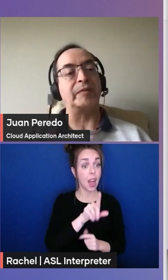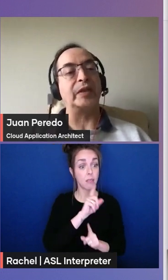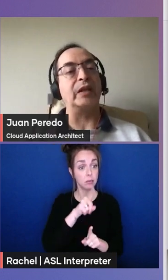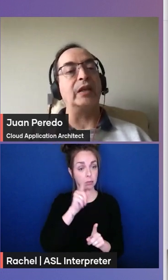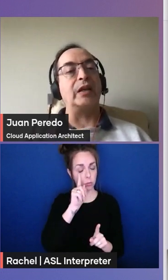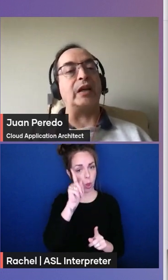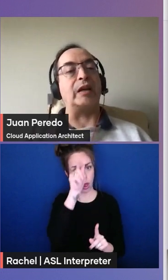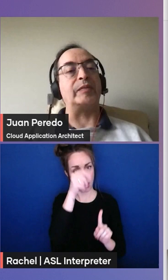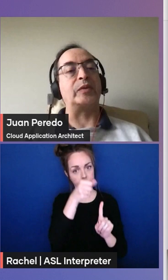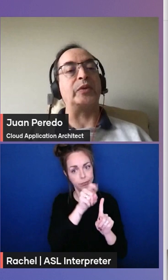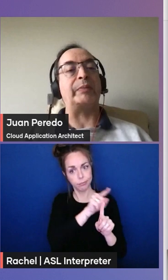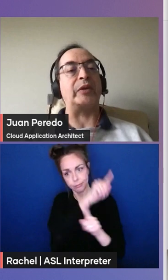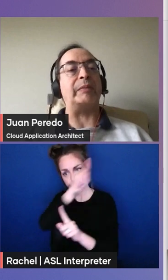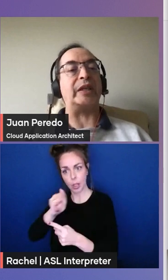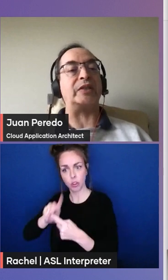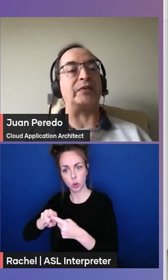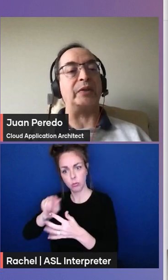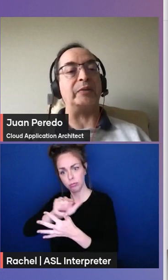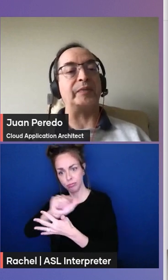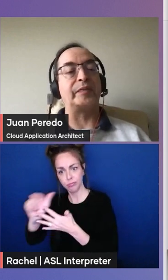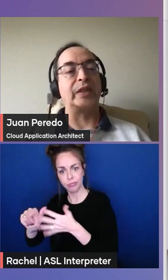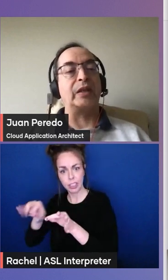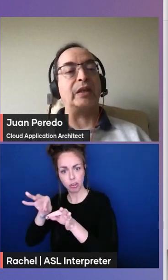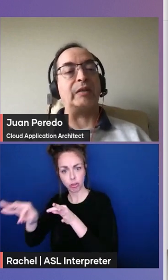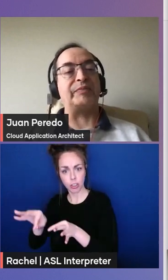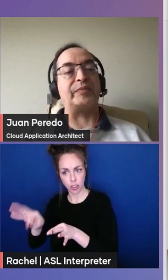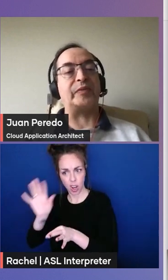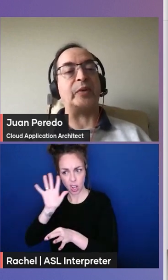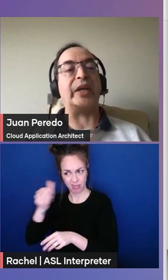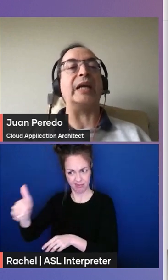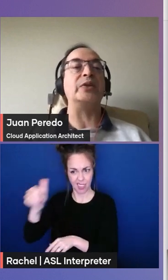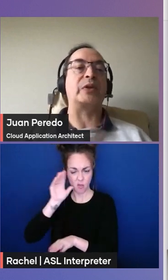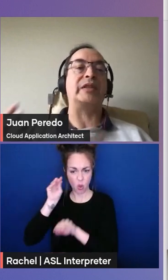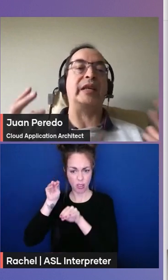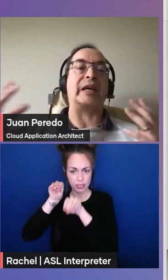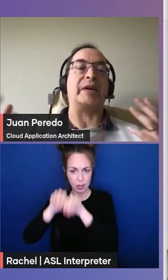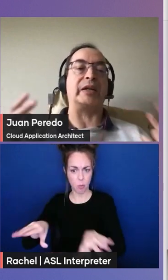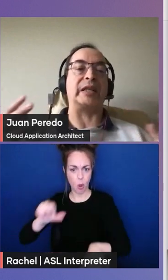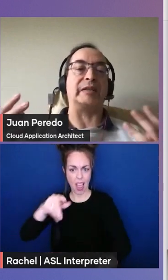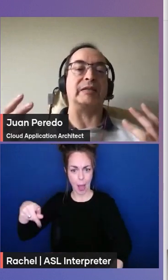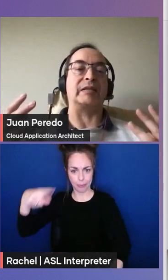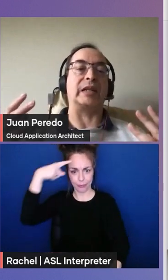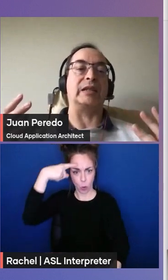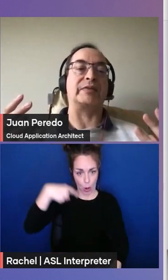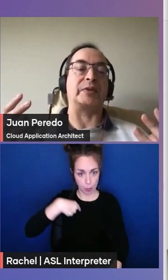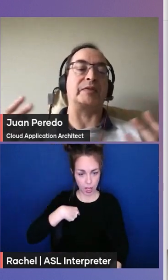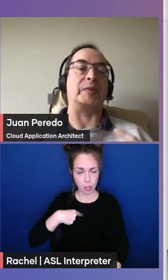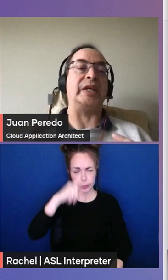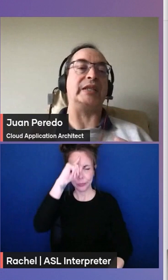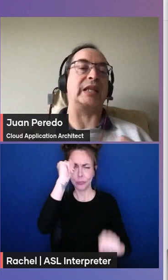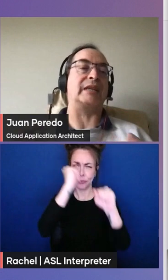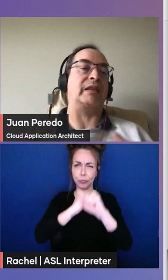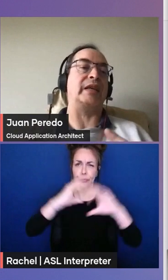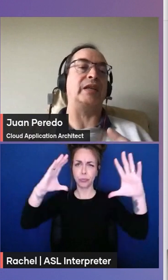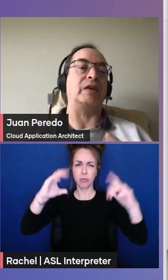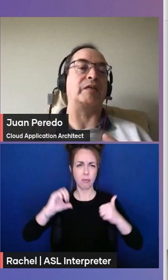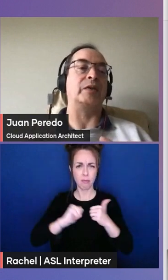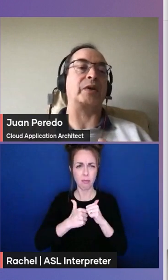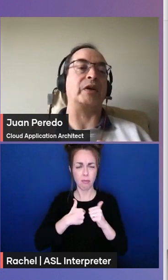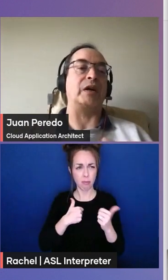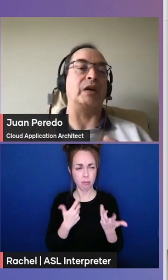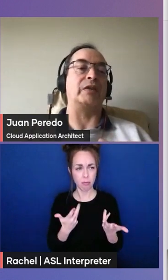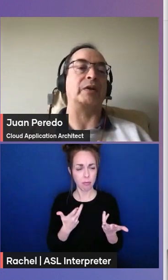instructions to deploy the application for you. The way I usually think about it, at least for me, is like thinking